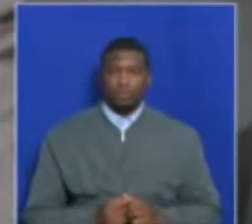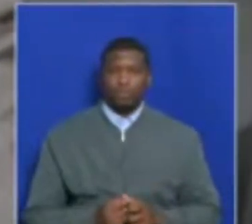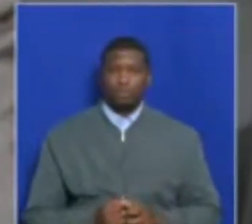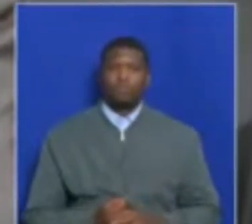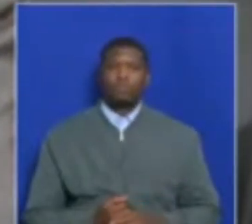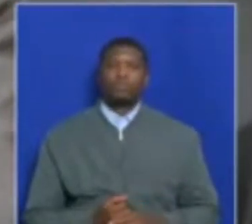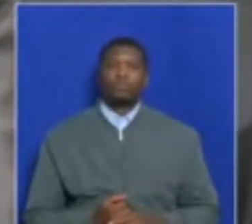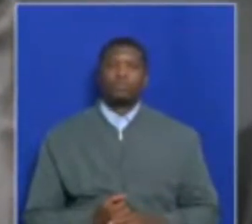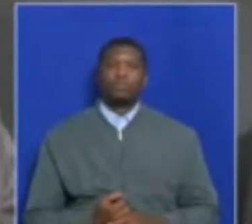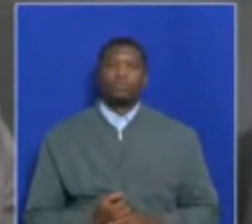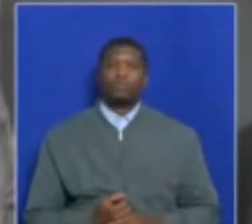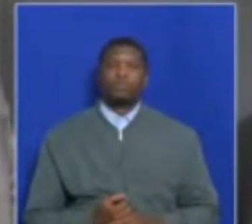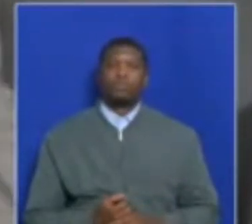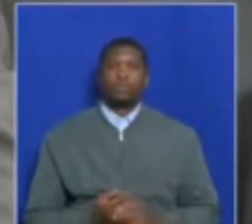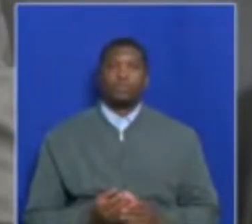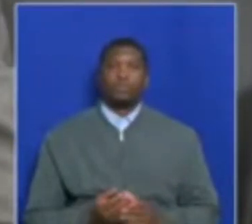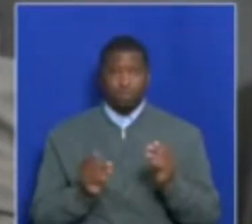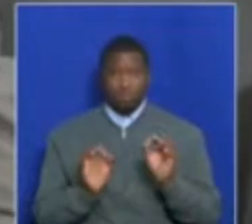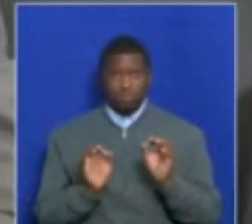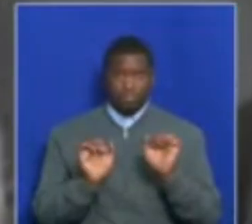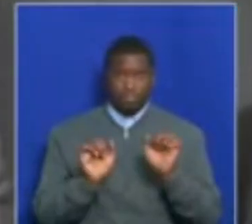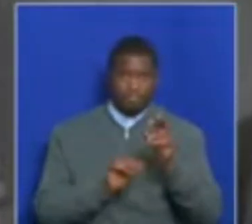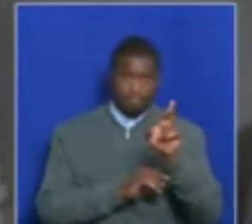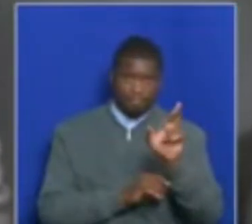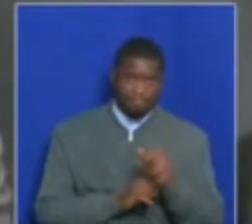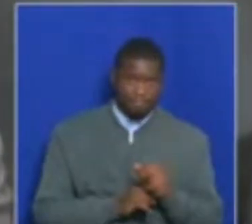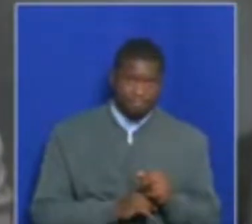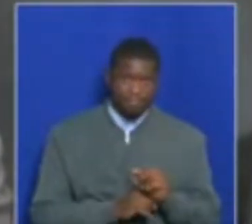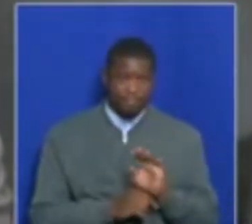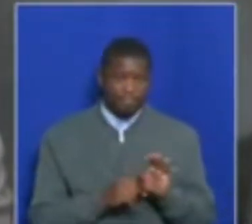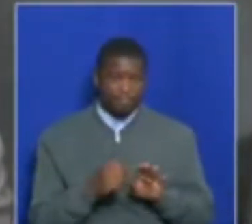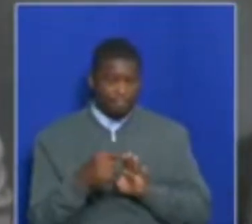Correct. First, can you